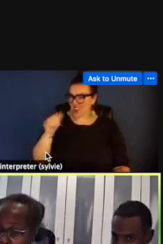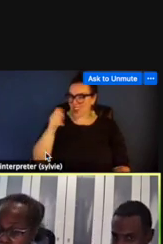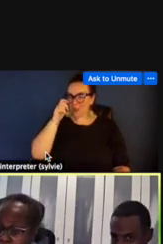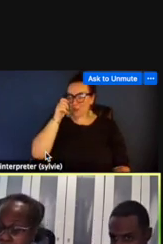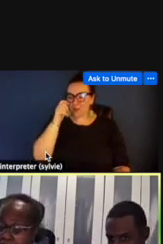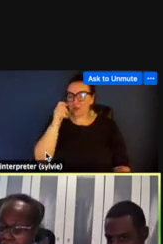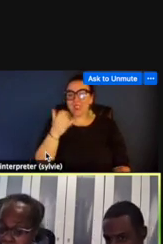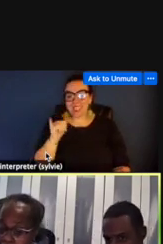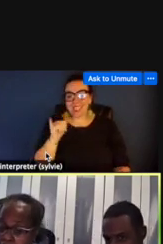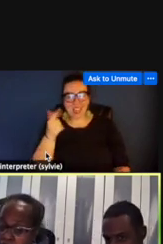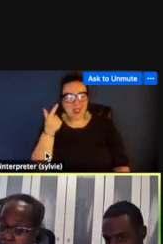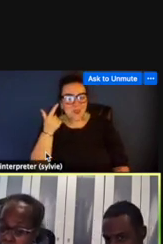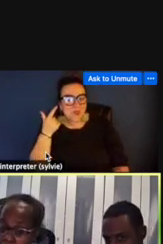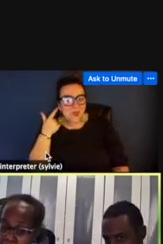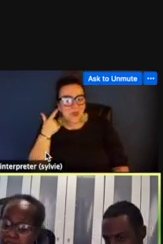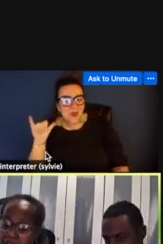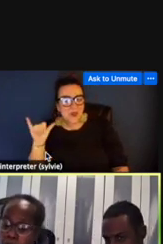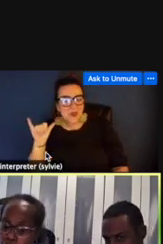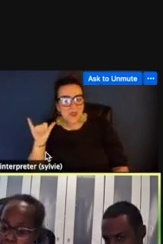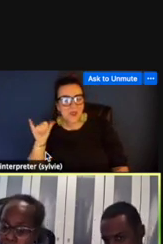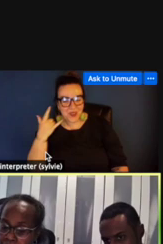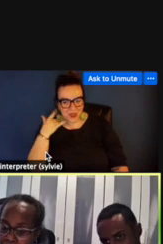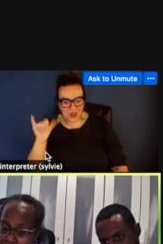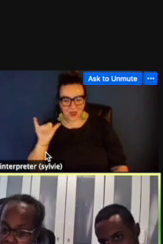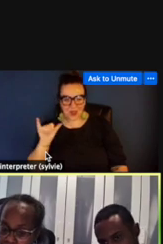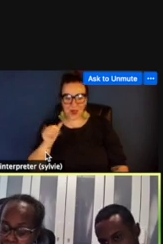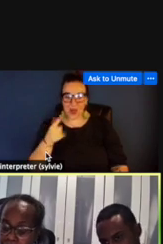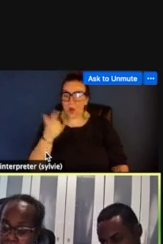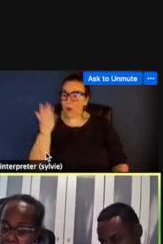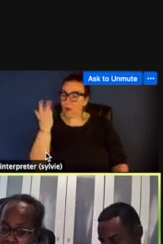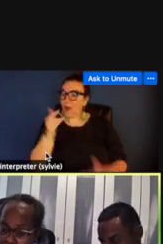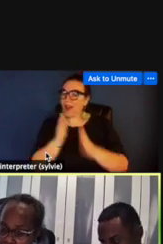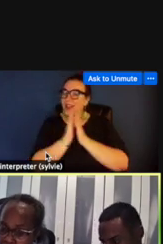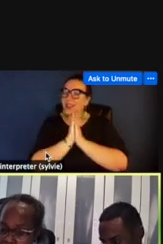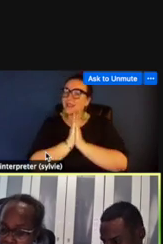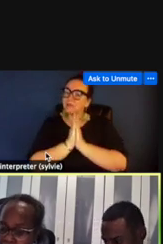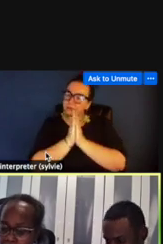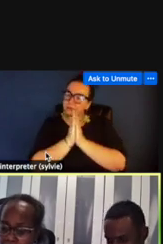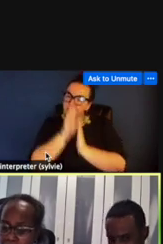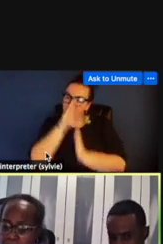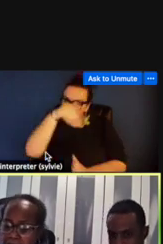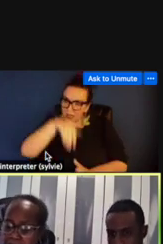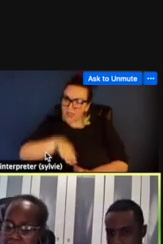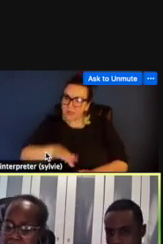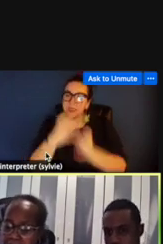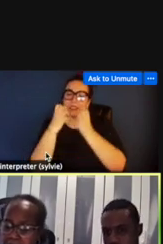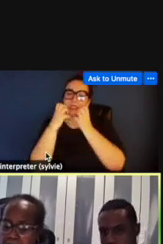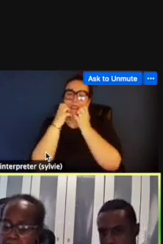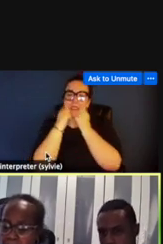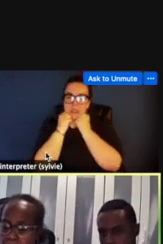Yellow or gold, that's right. They worship the elephant. They believe it's a sacred animal.